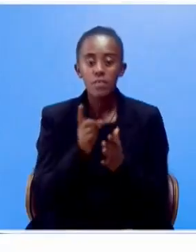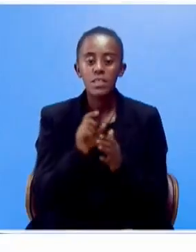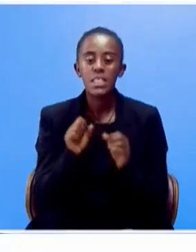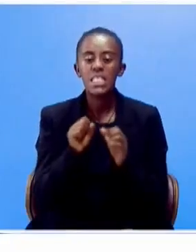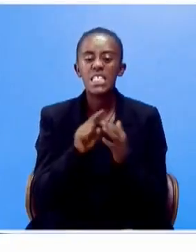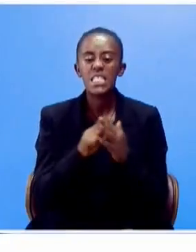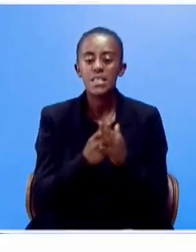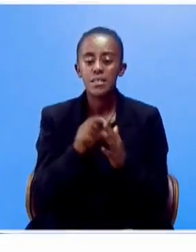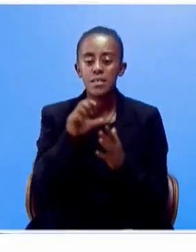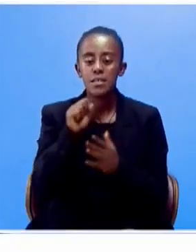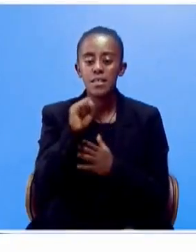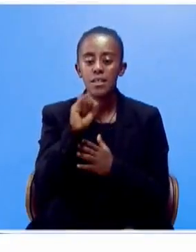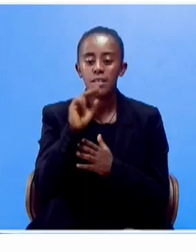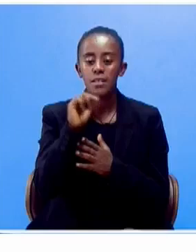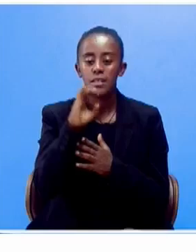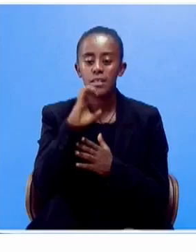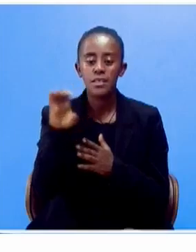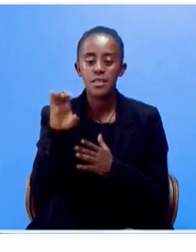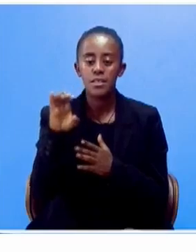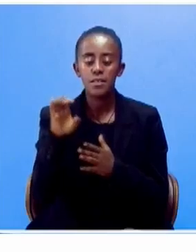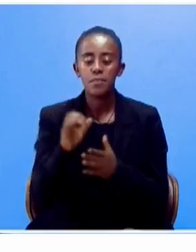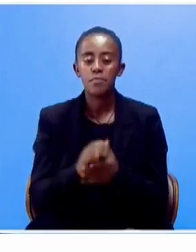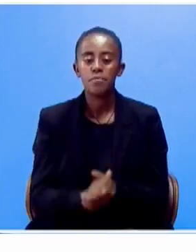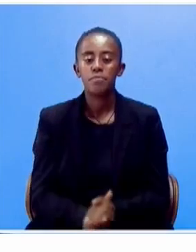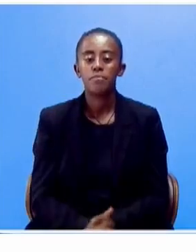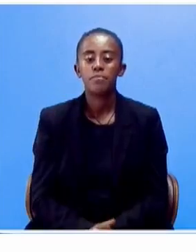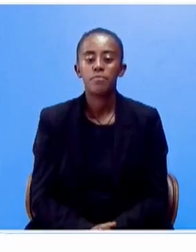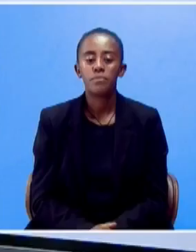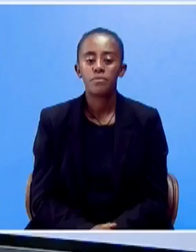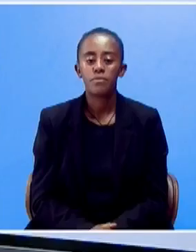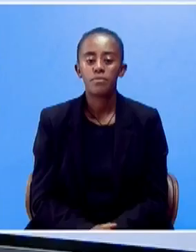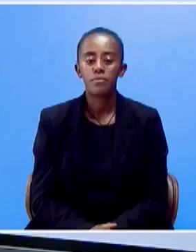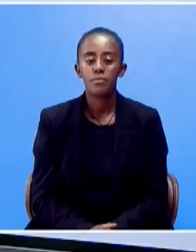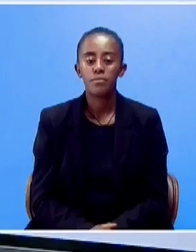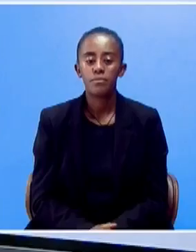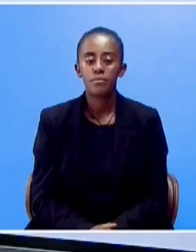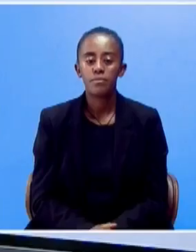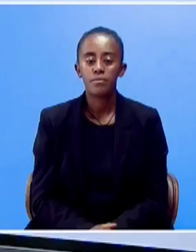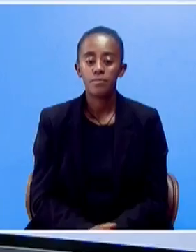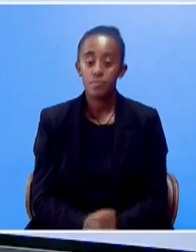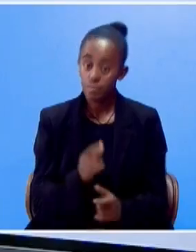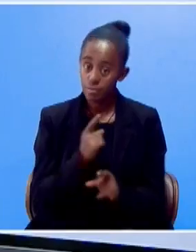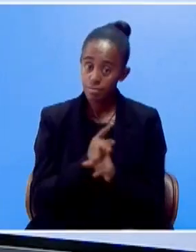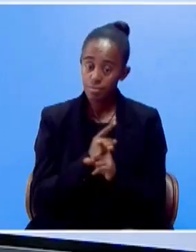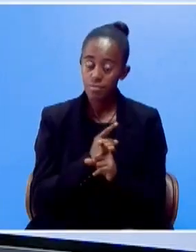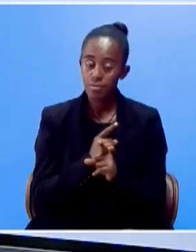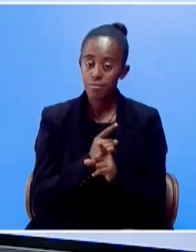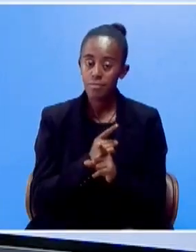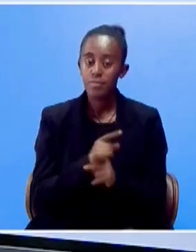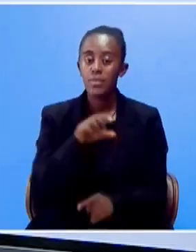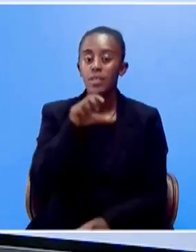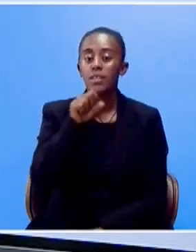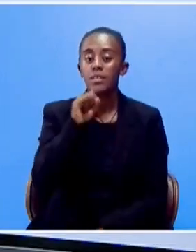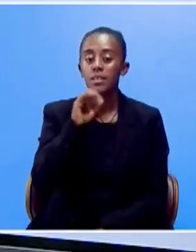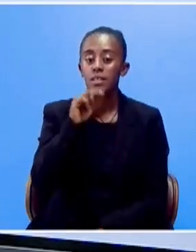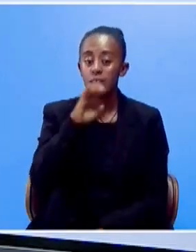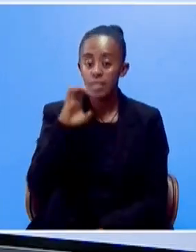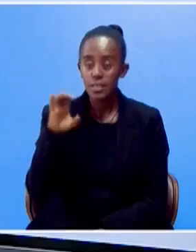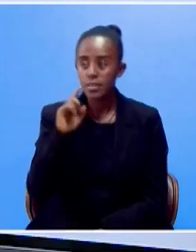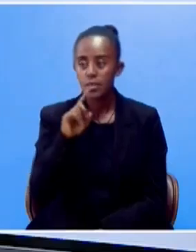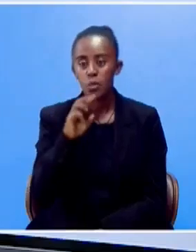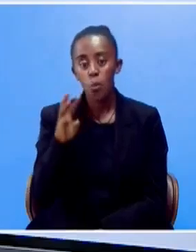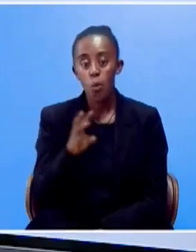Since. Yes? Since. All right? Since is also one way